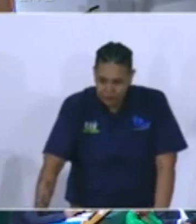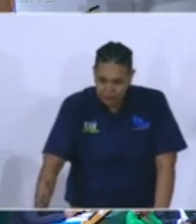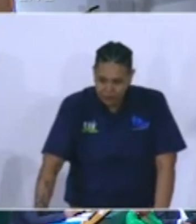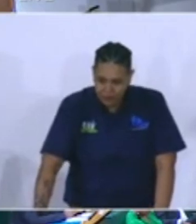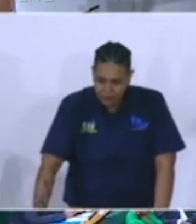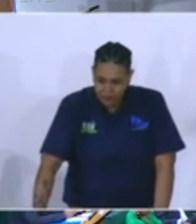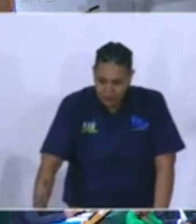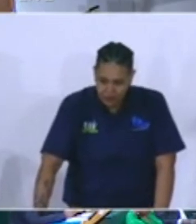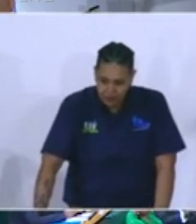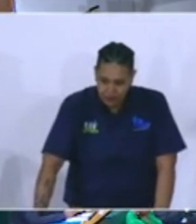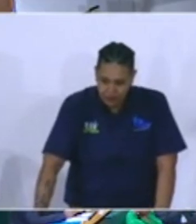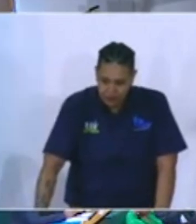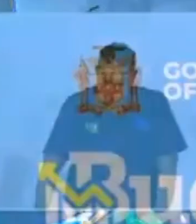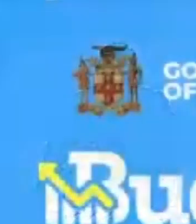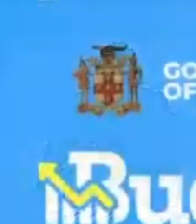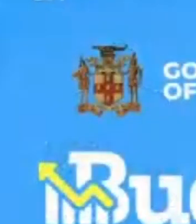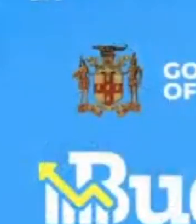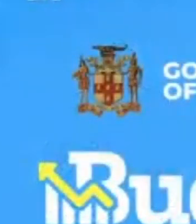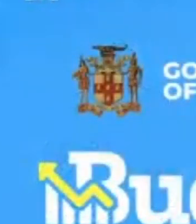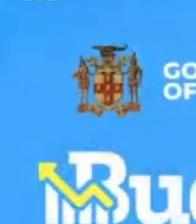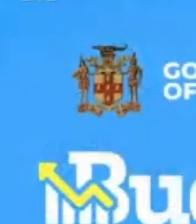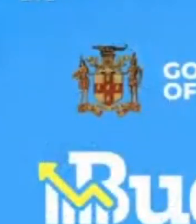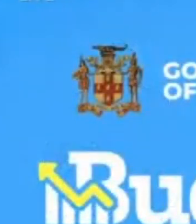Madam Speaker, starting September